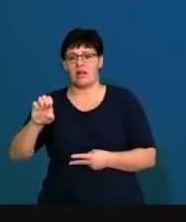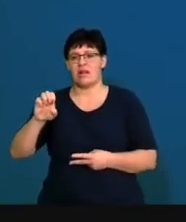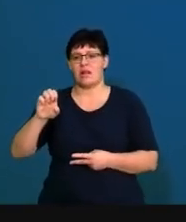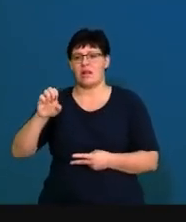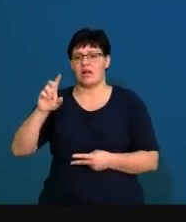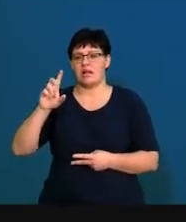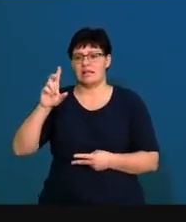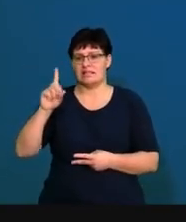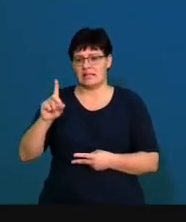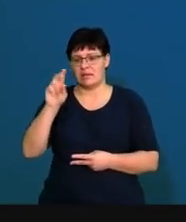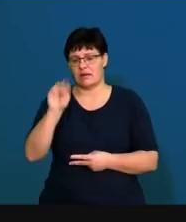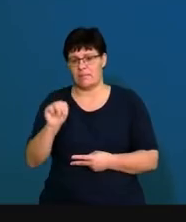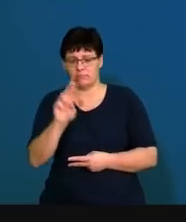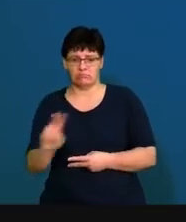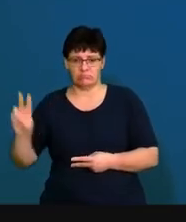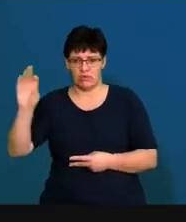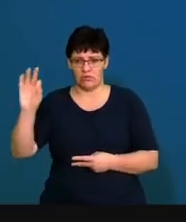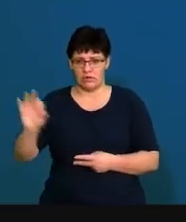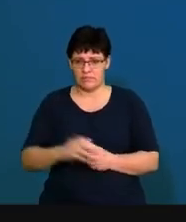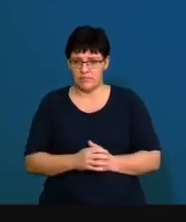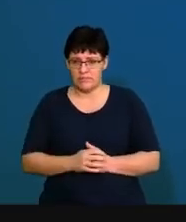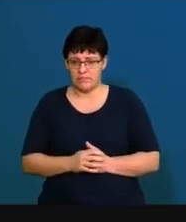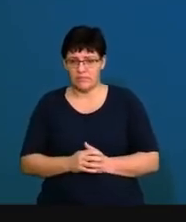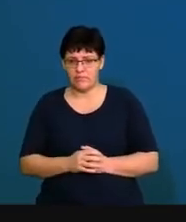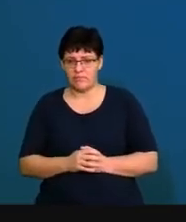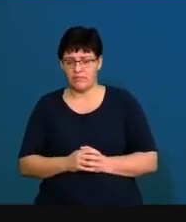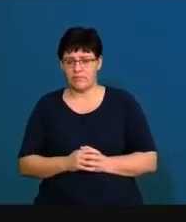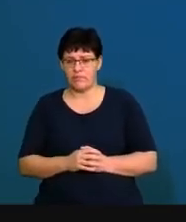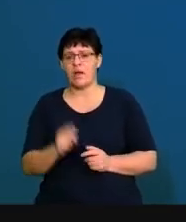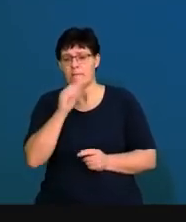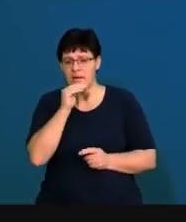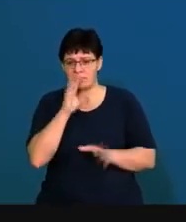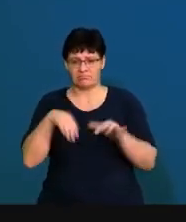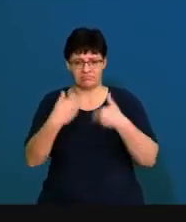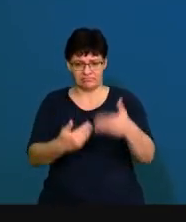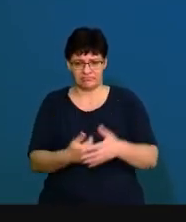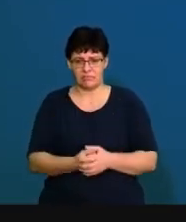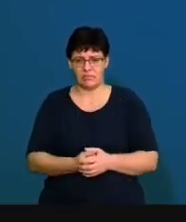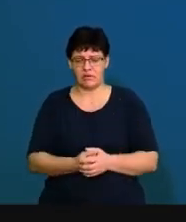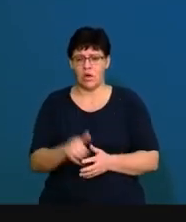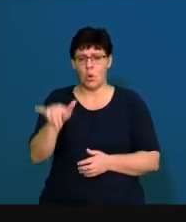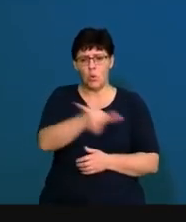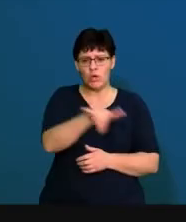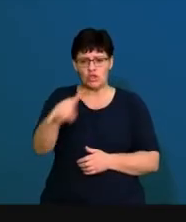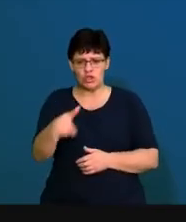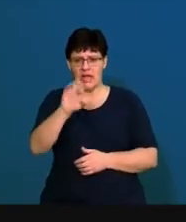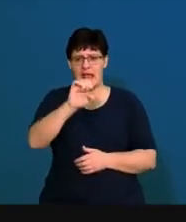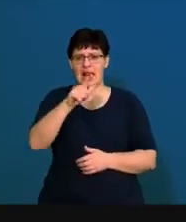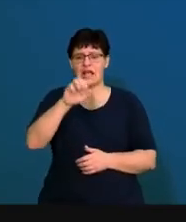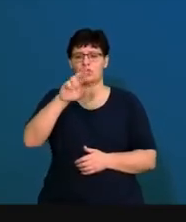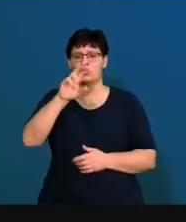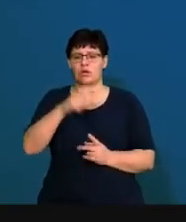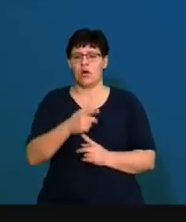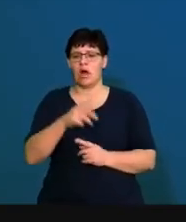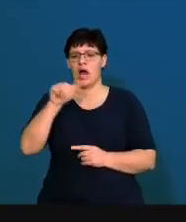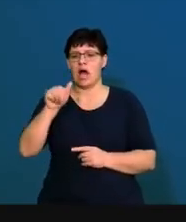right? So these are basic recall type of problems, all right? Okay, moving along, which electrode,